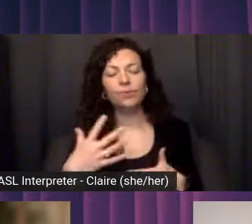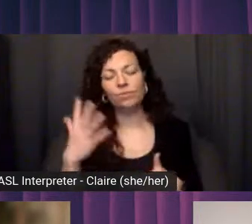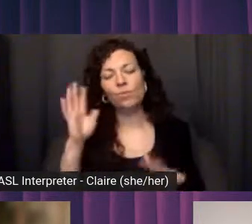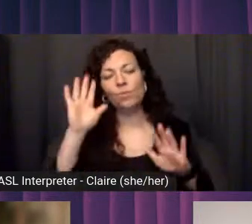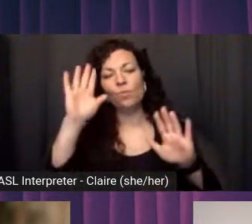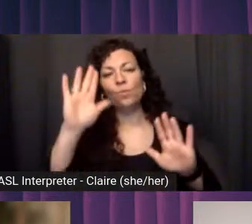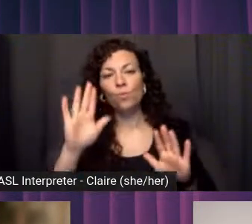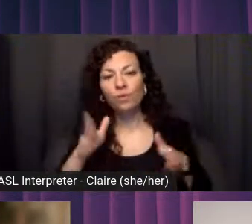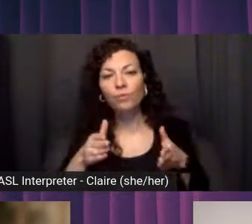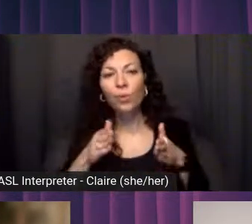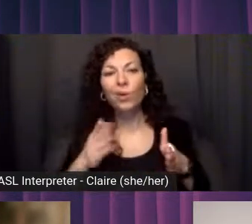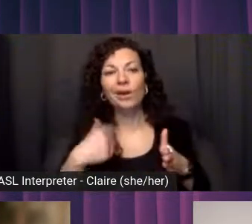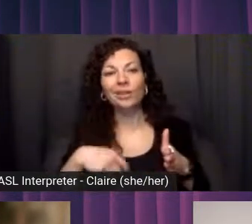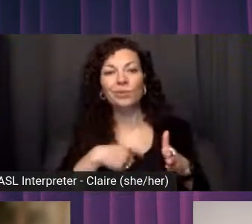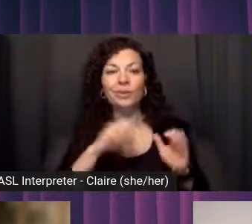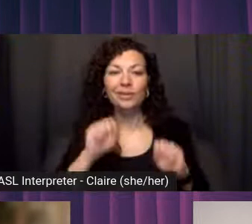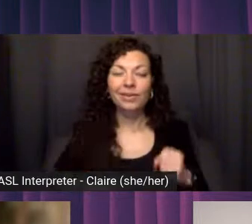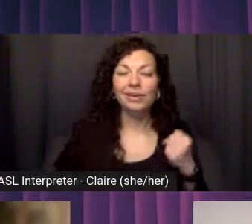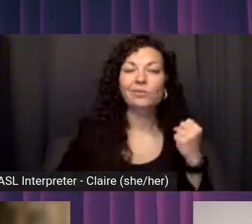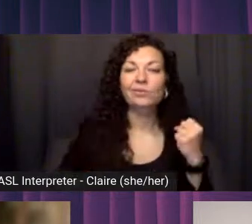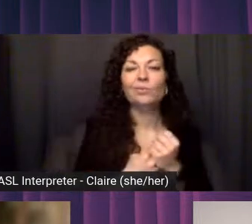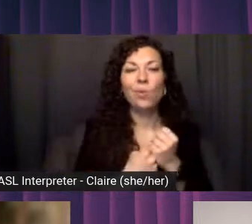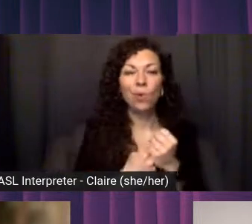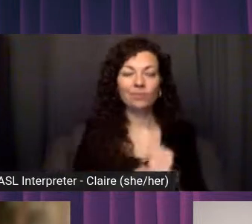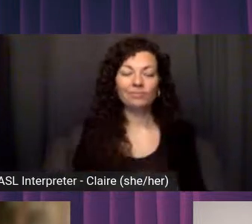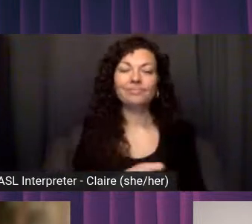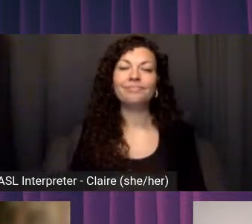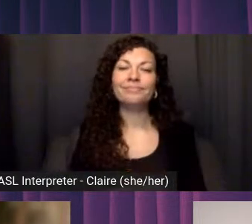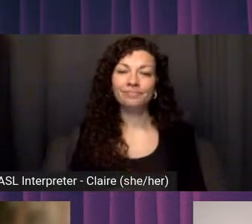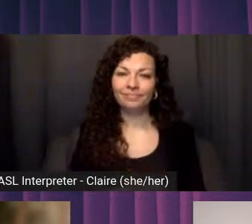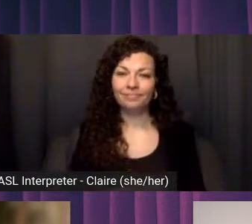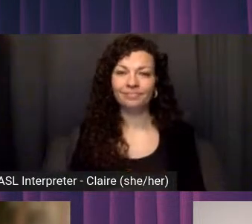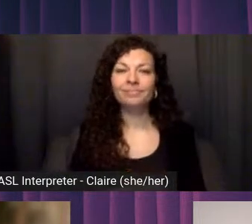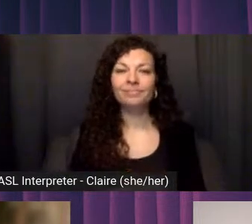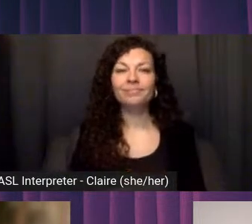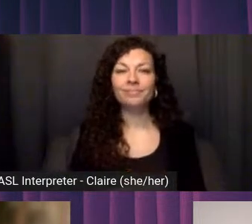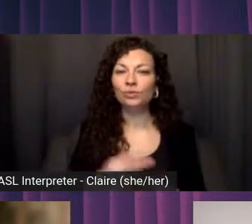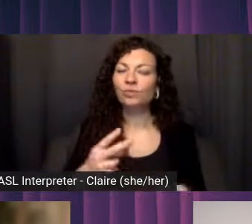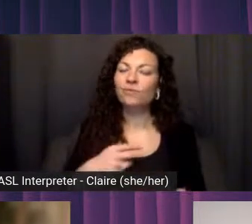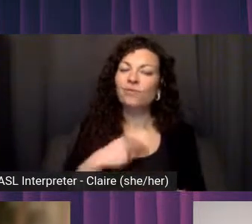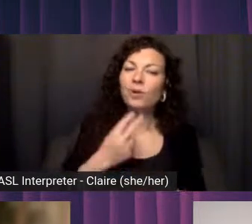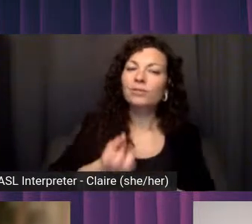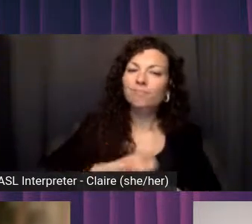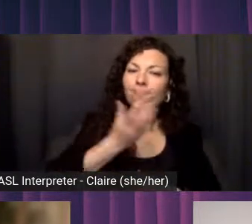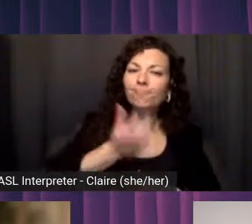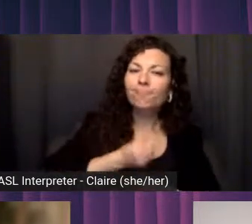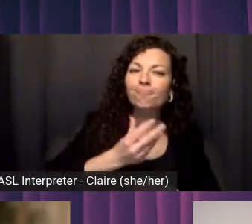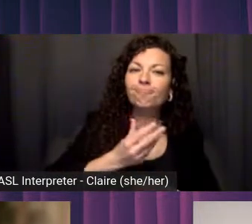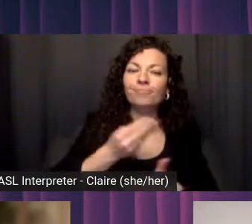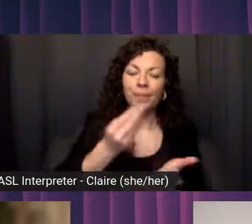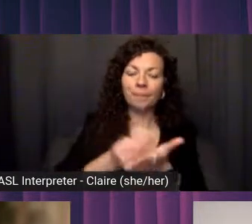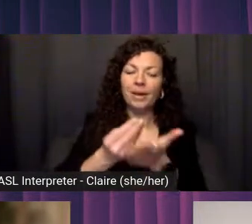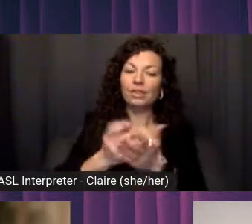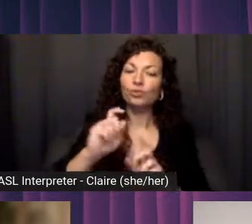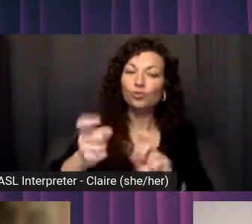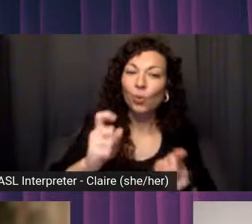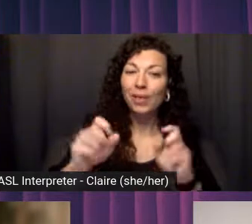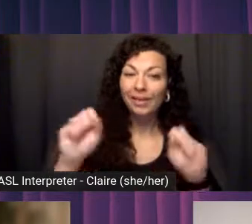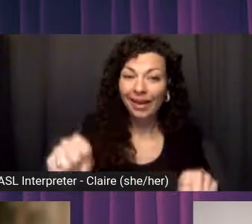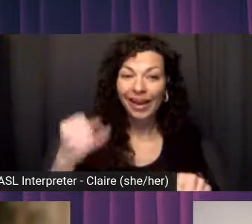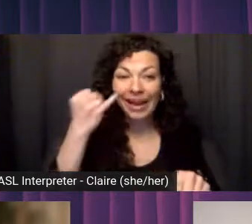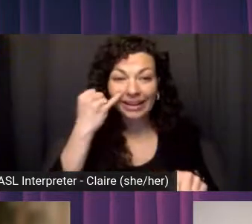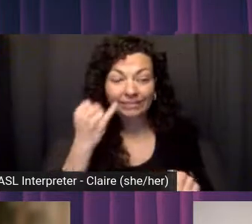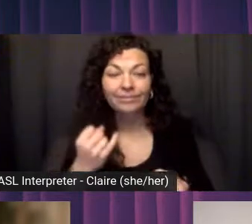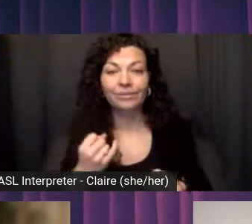our time, we can give our dollars if we're able. But this is truly just such